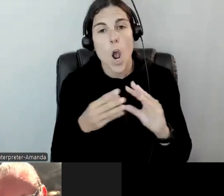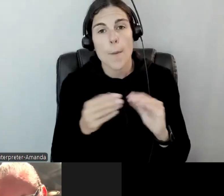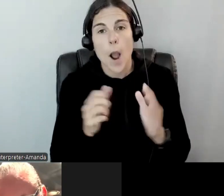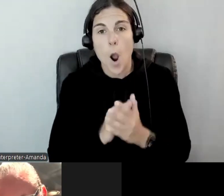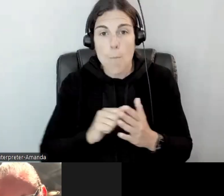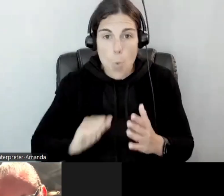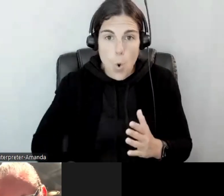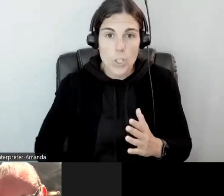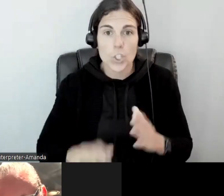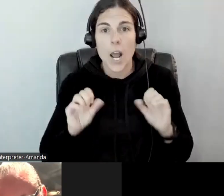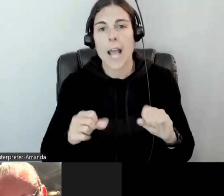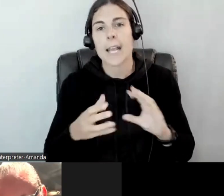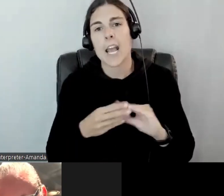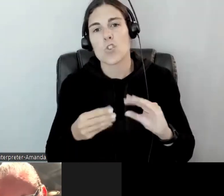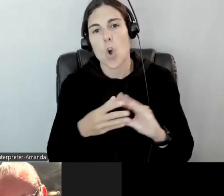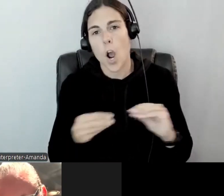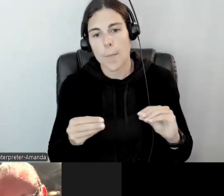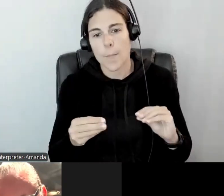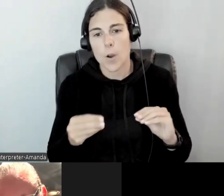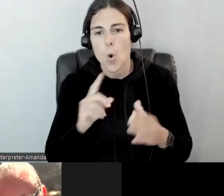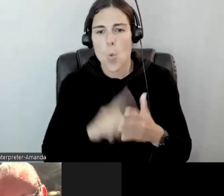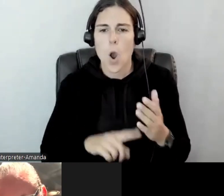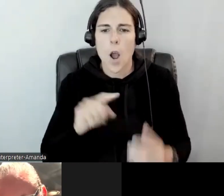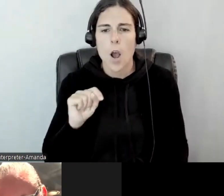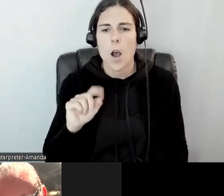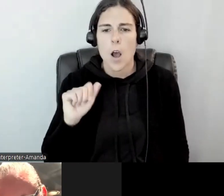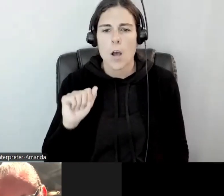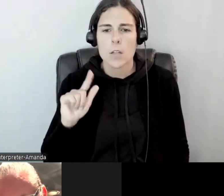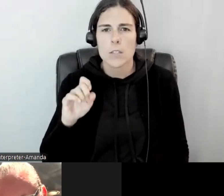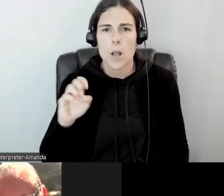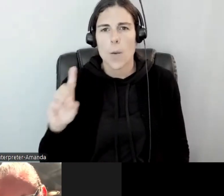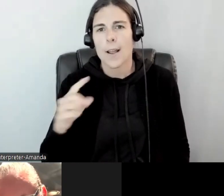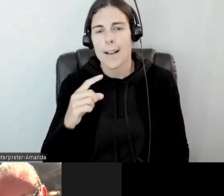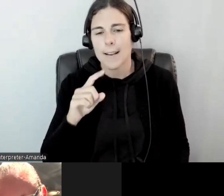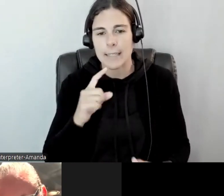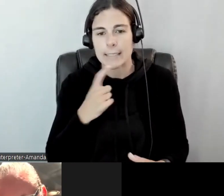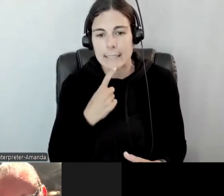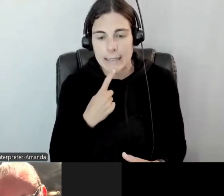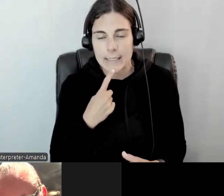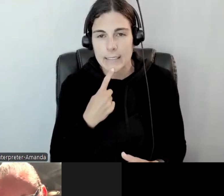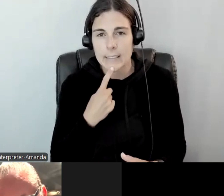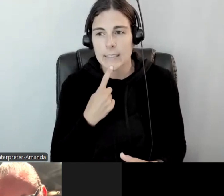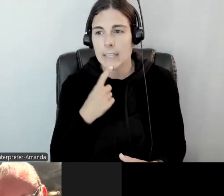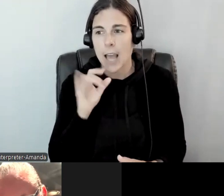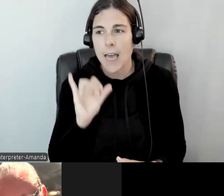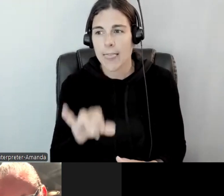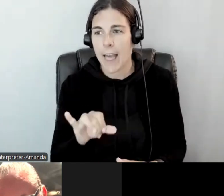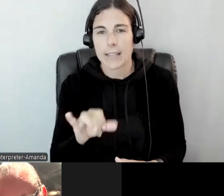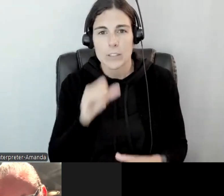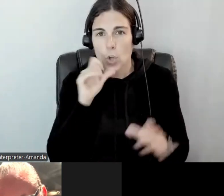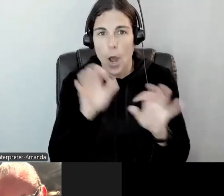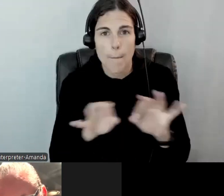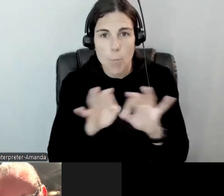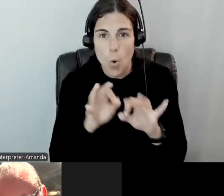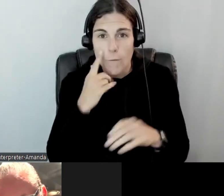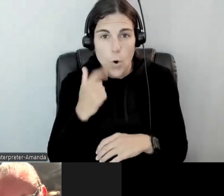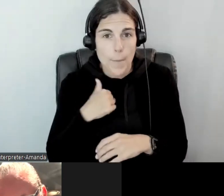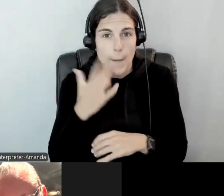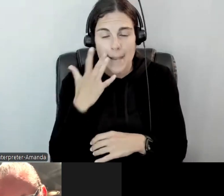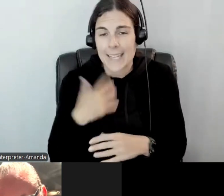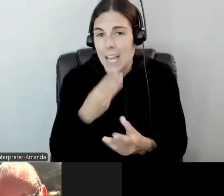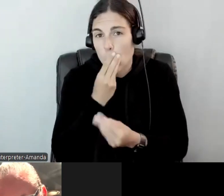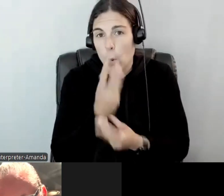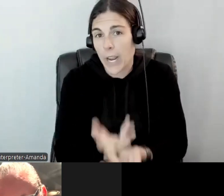can talk about what the Talmud has to say, and at the same time say, and that doesn't matter to me, because I don't